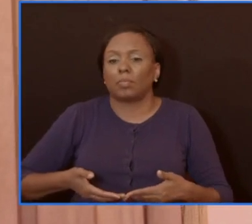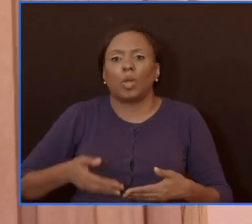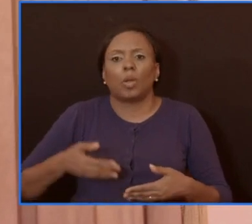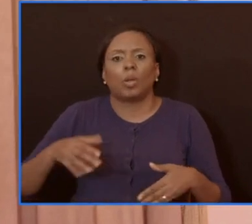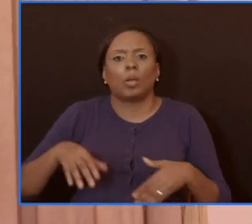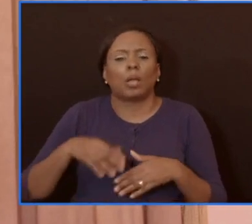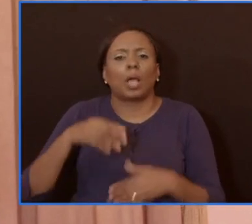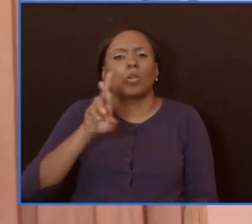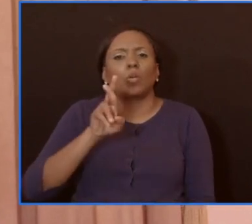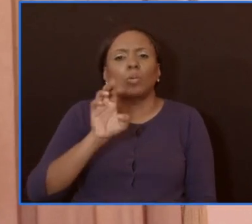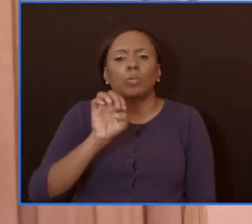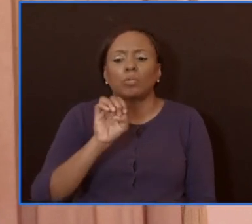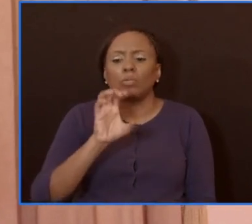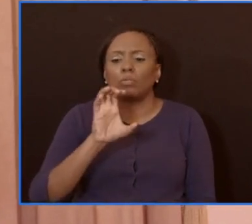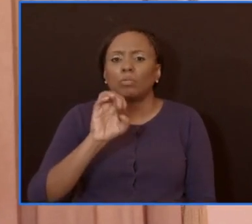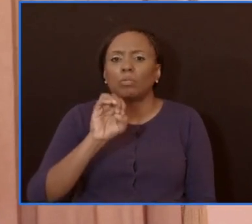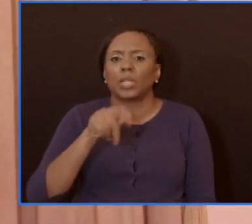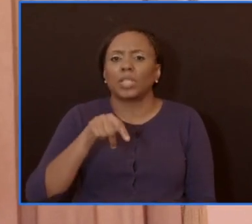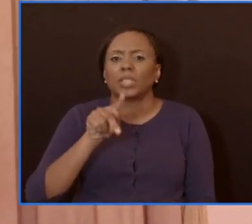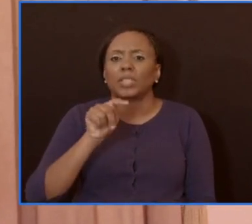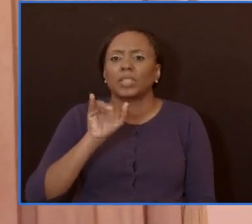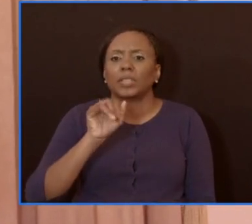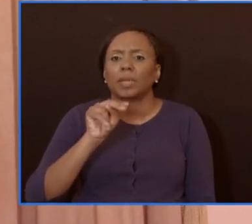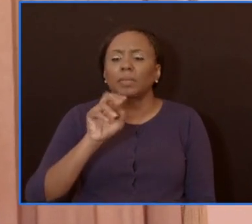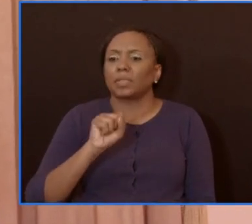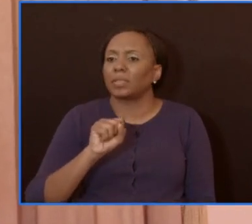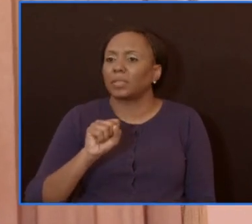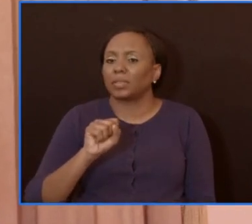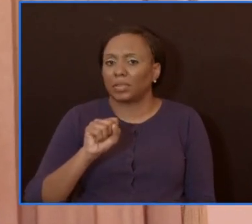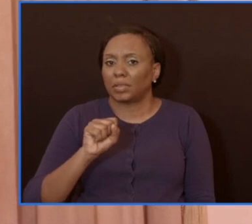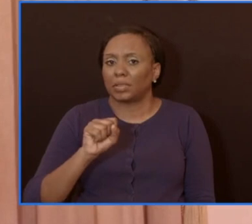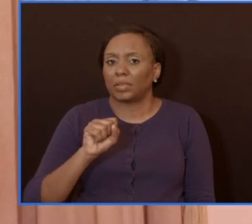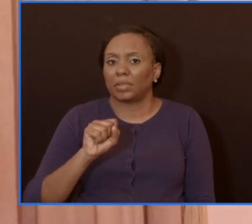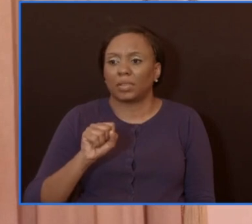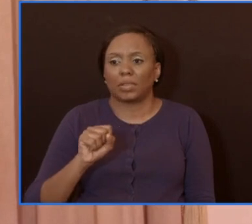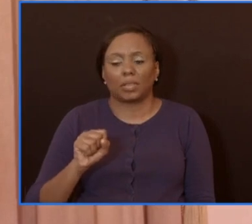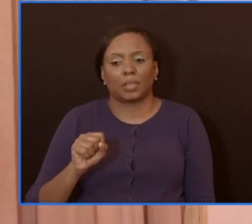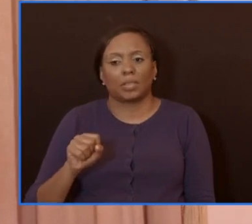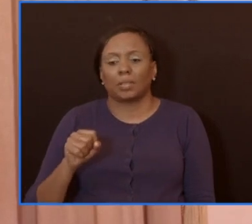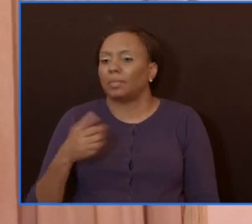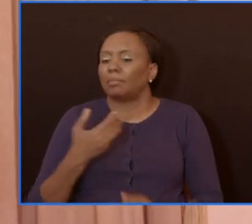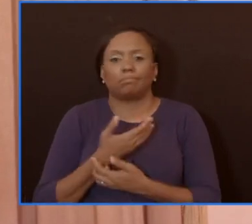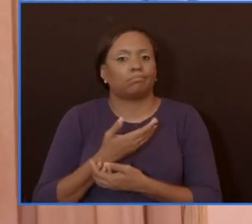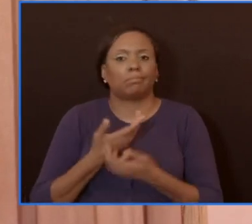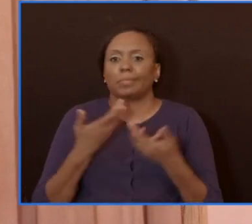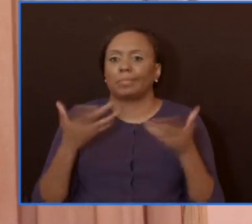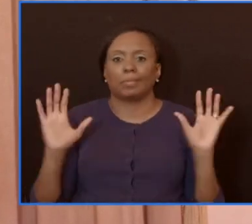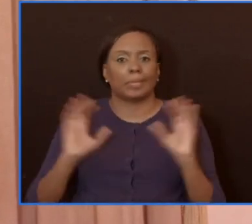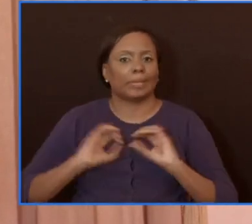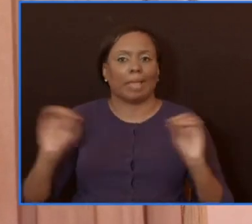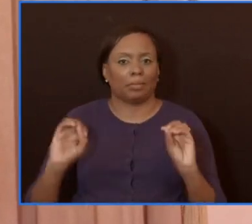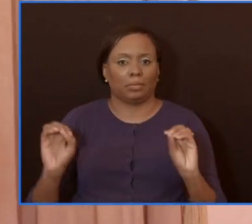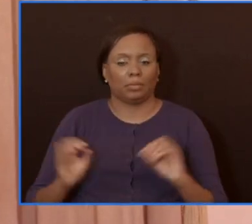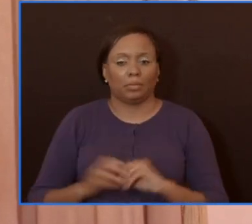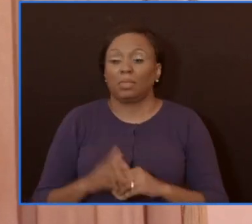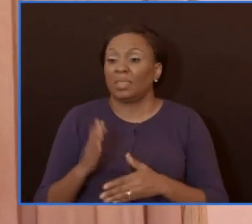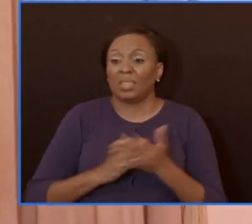by the Minister of Education that a lot of the graduations have in fact been virtual and that it has gone down well for many